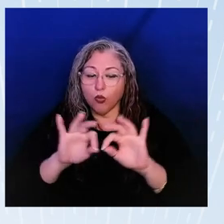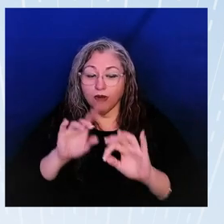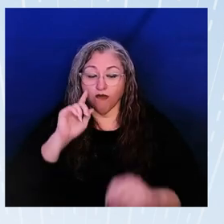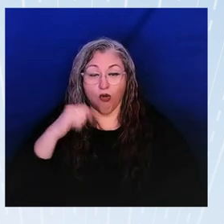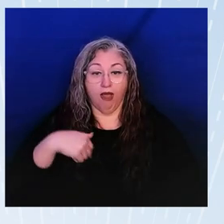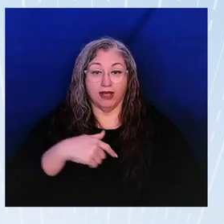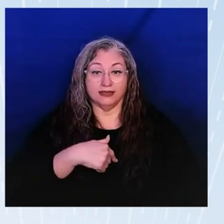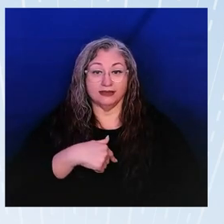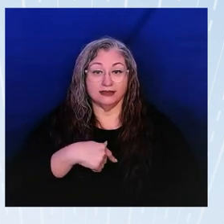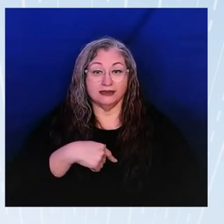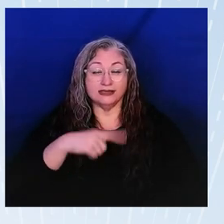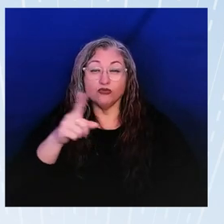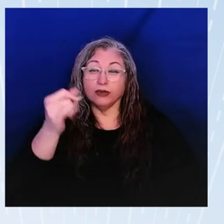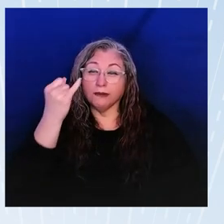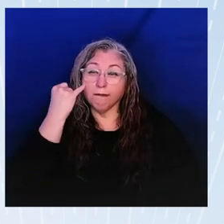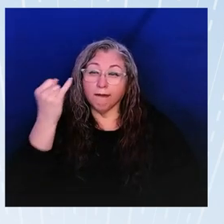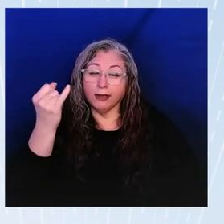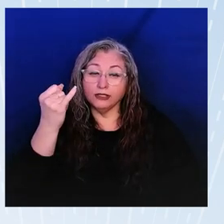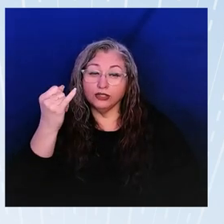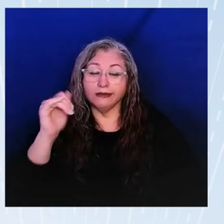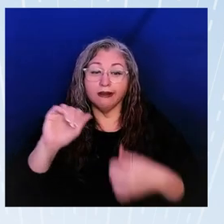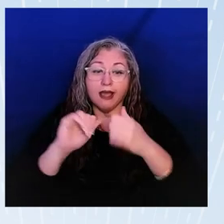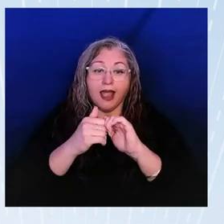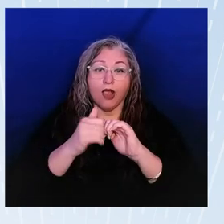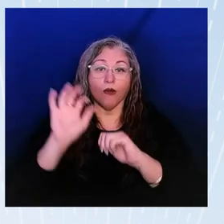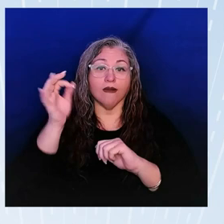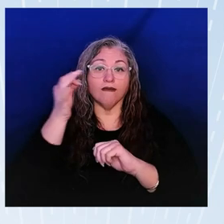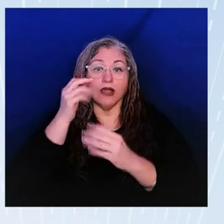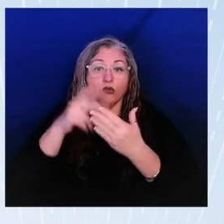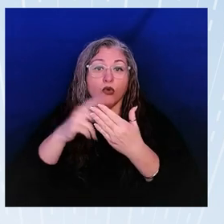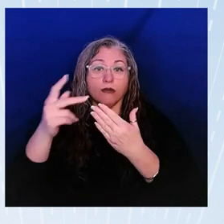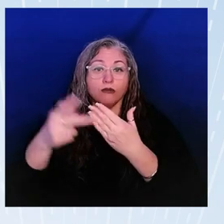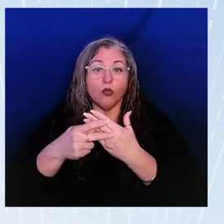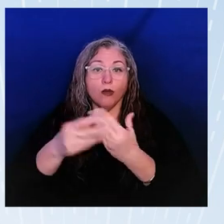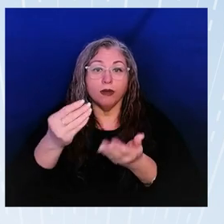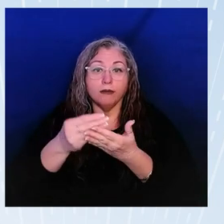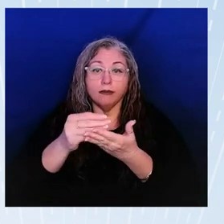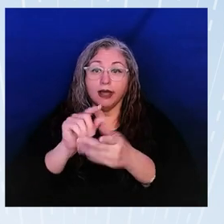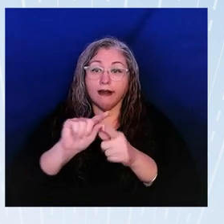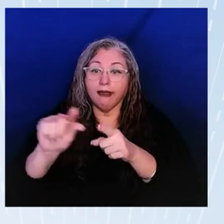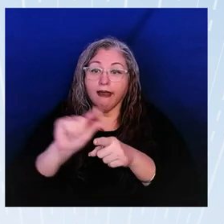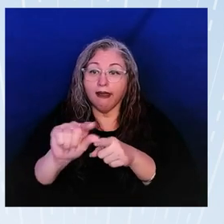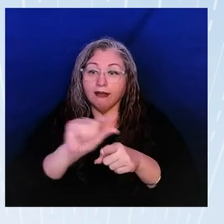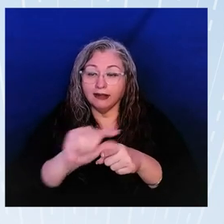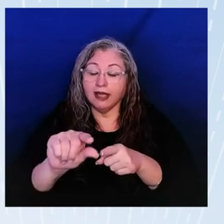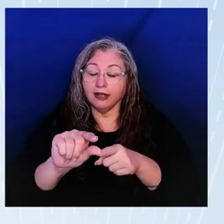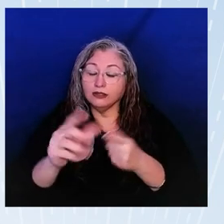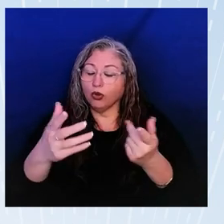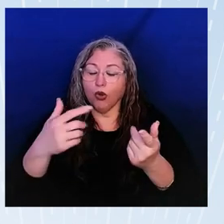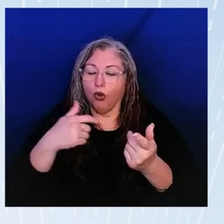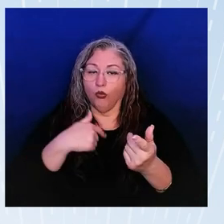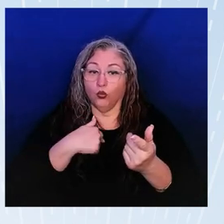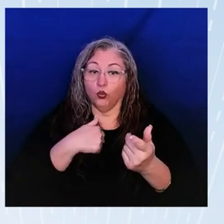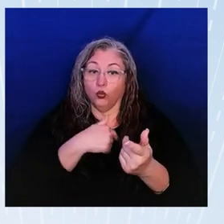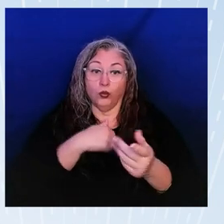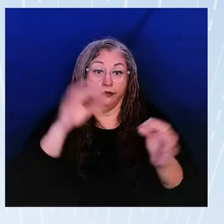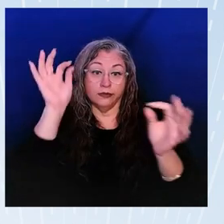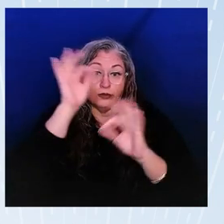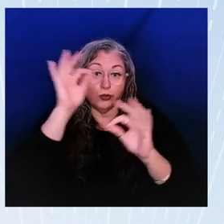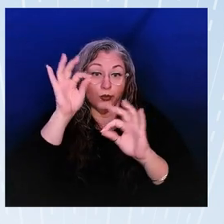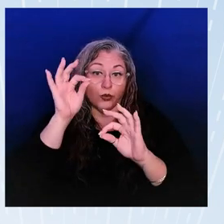can imagine the way that that federal programs are allocated, and so we don't know what